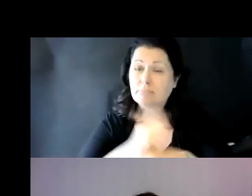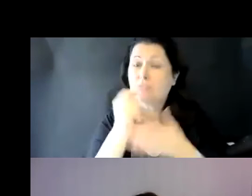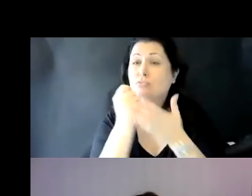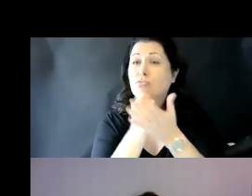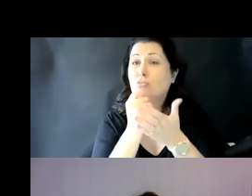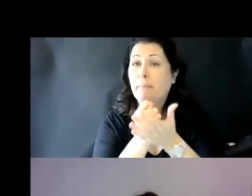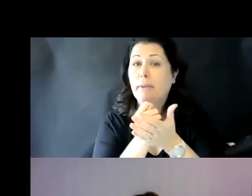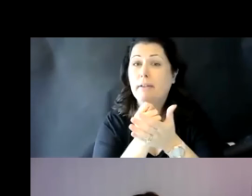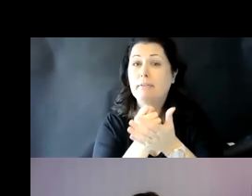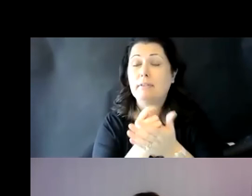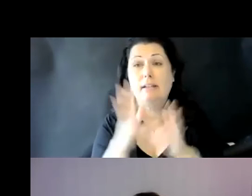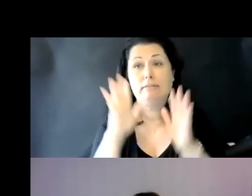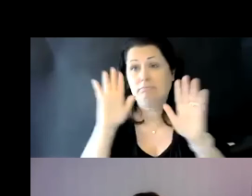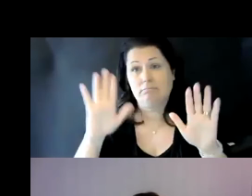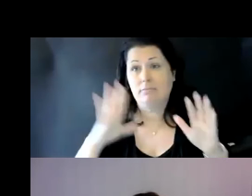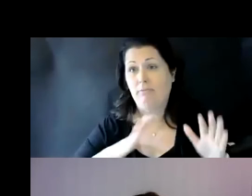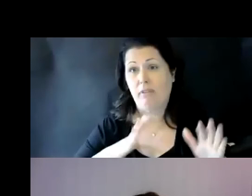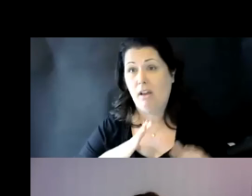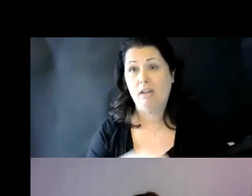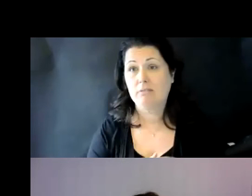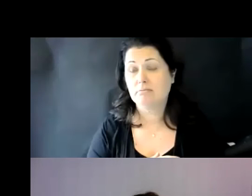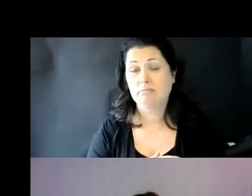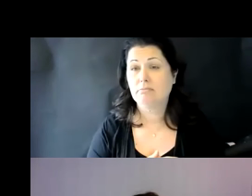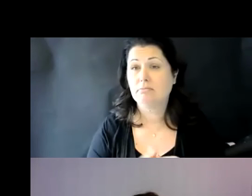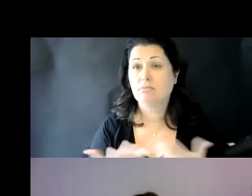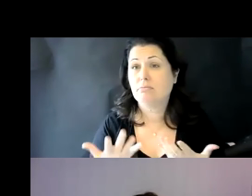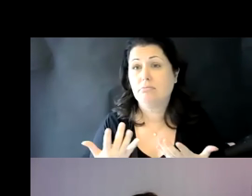systems, which is absolutely fine. We just asked if